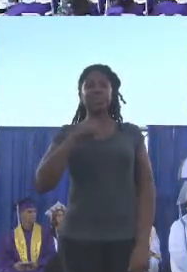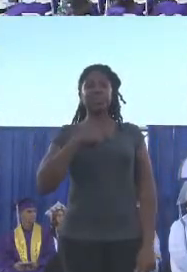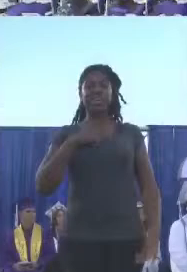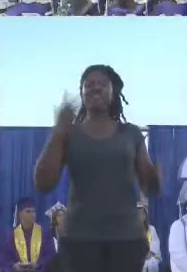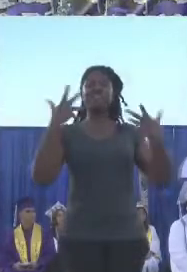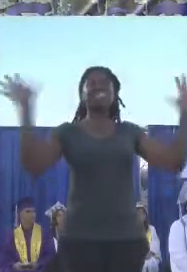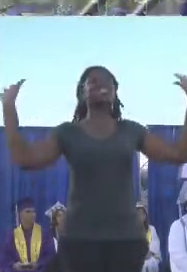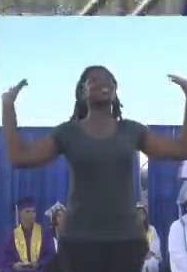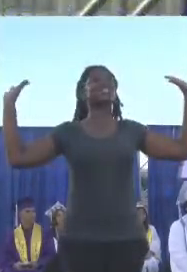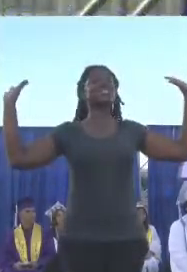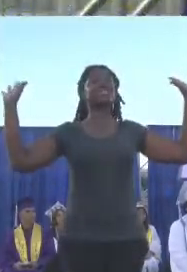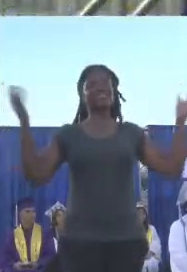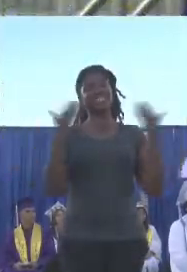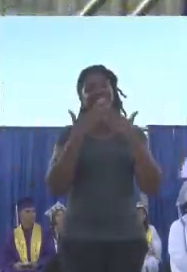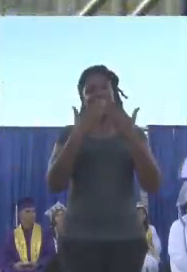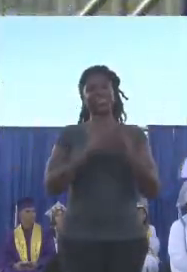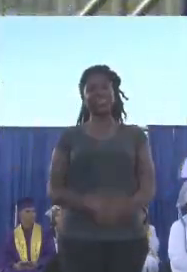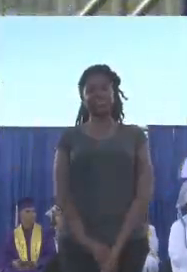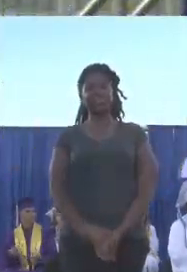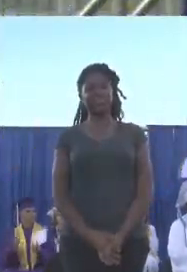it. Thank you.